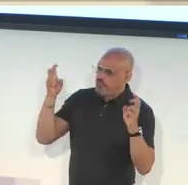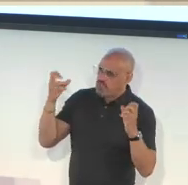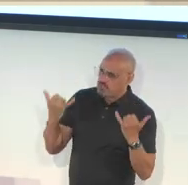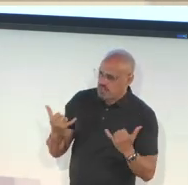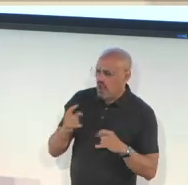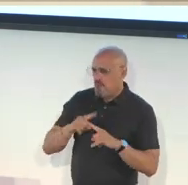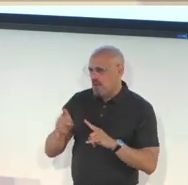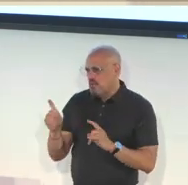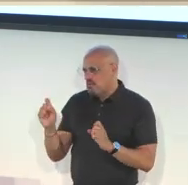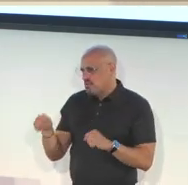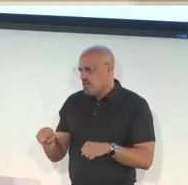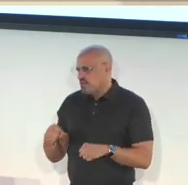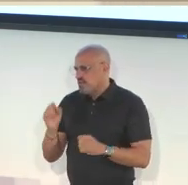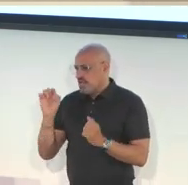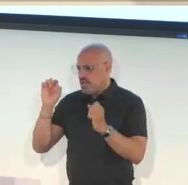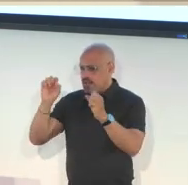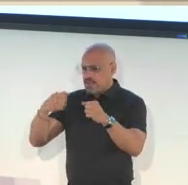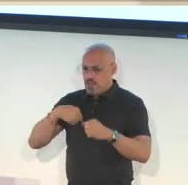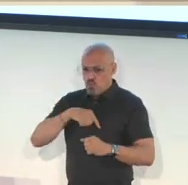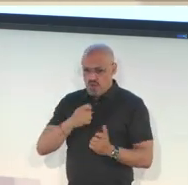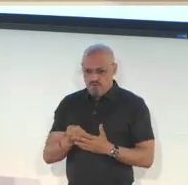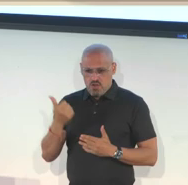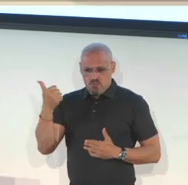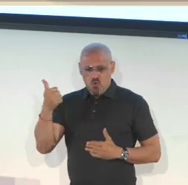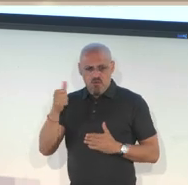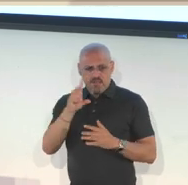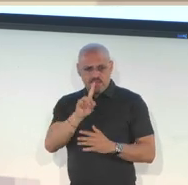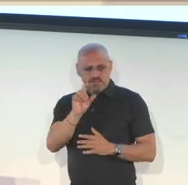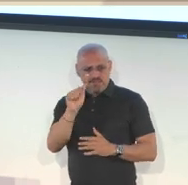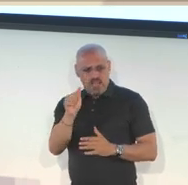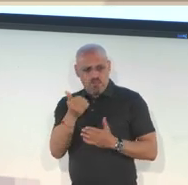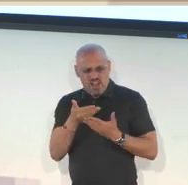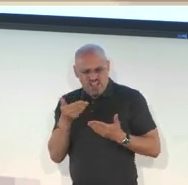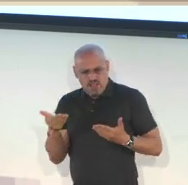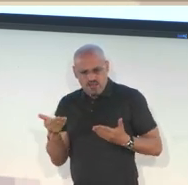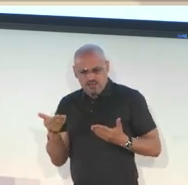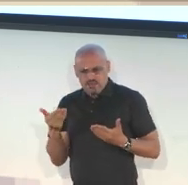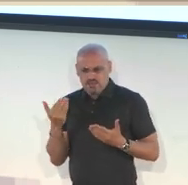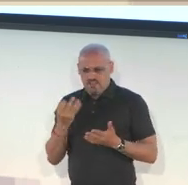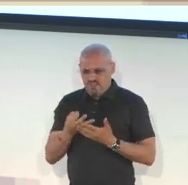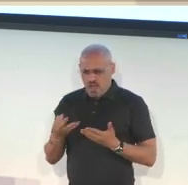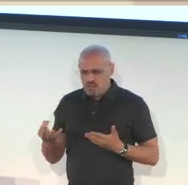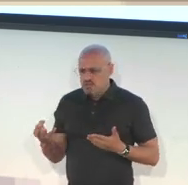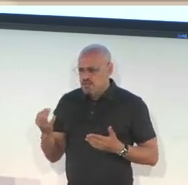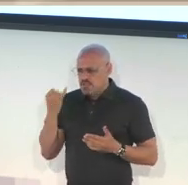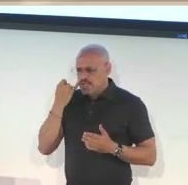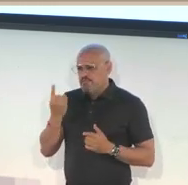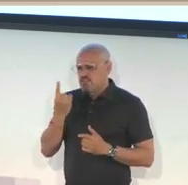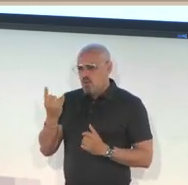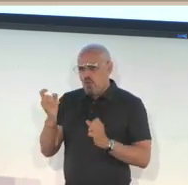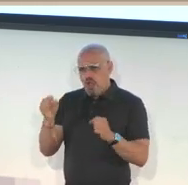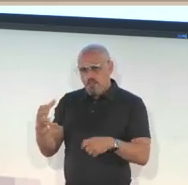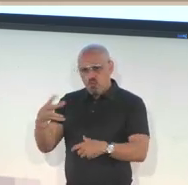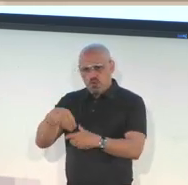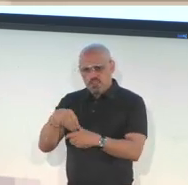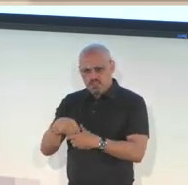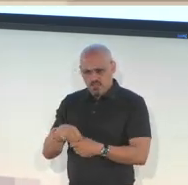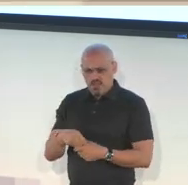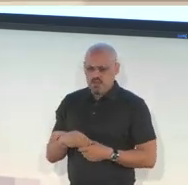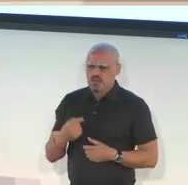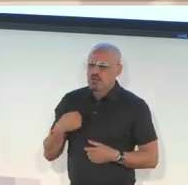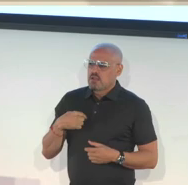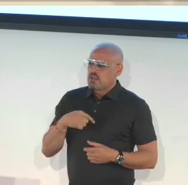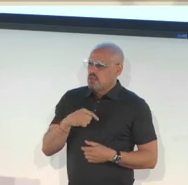going, can we remove the disabling factors? Because then if somebody is able to participate, we